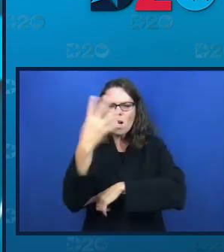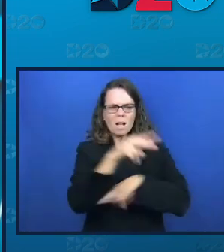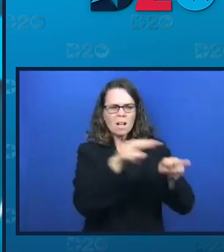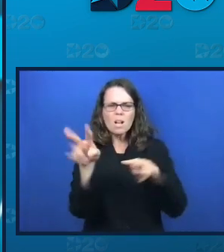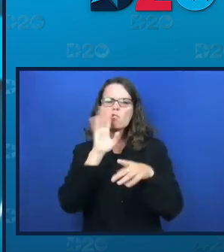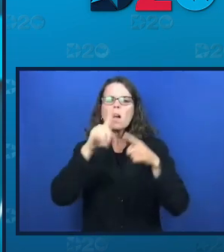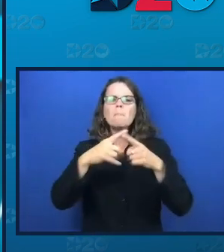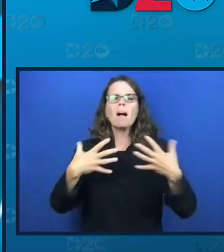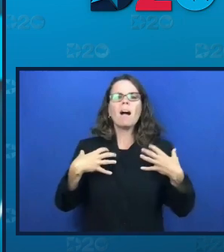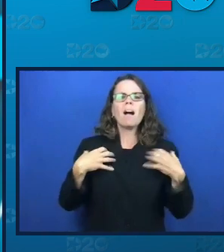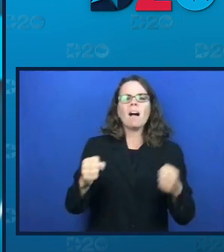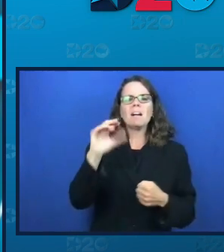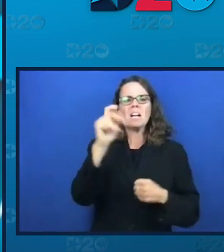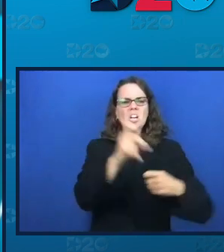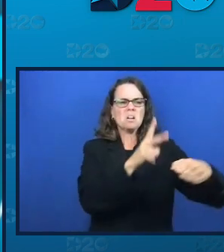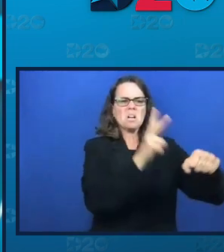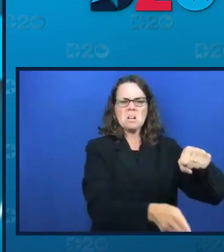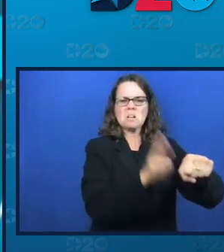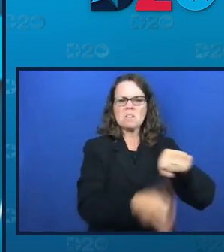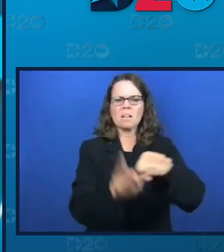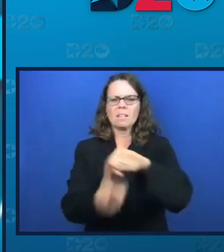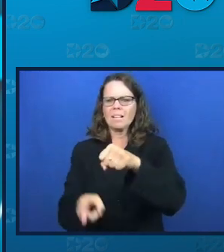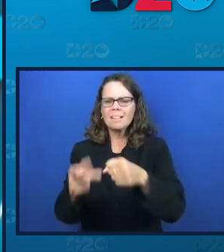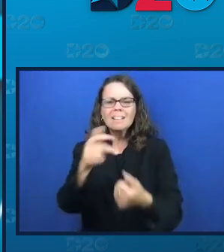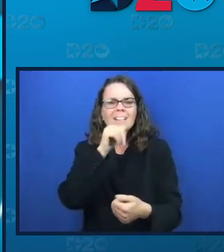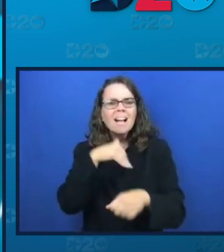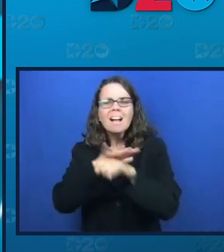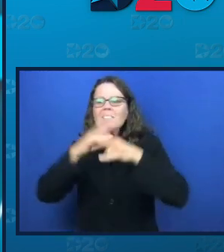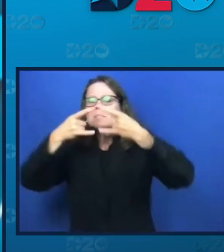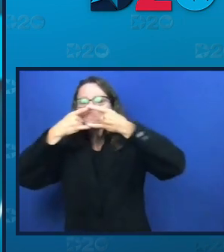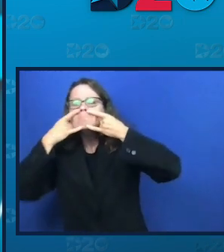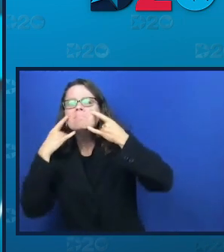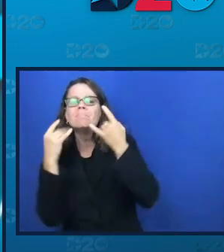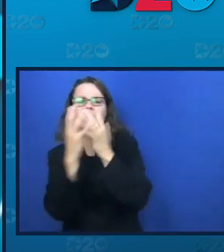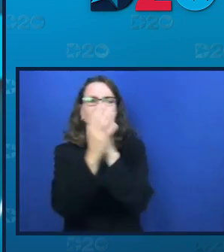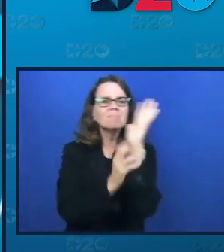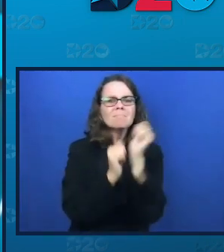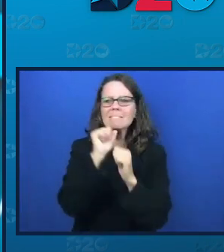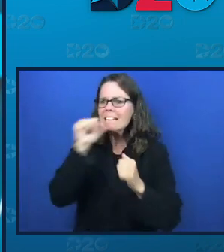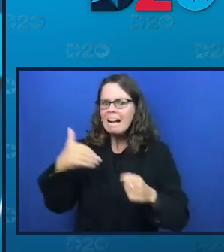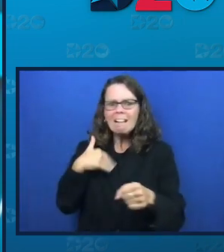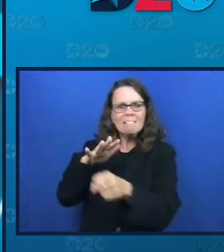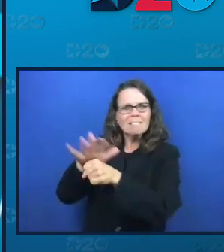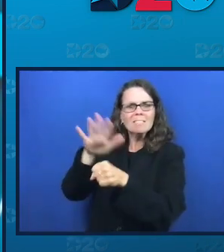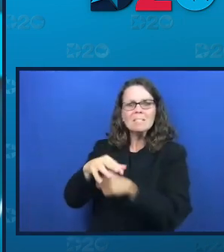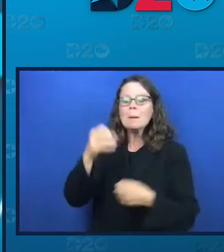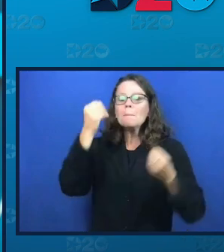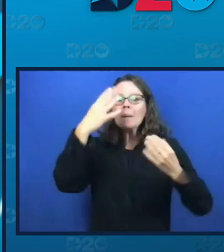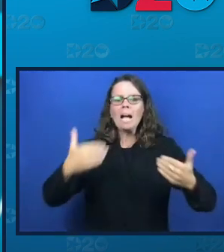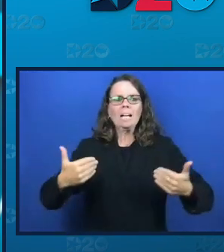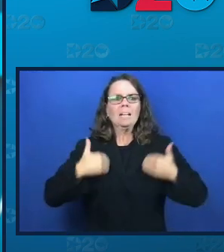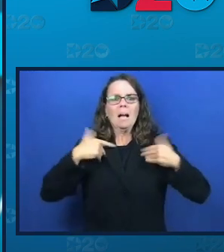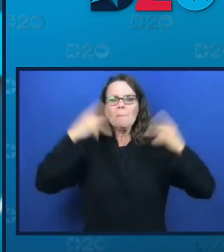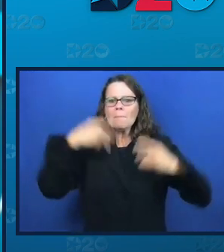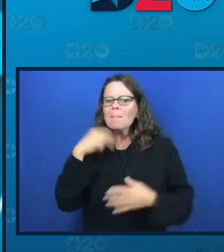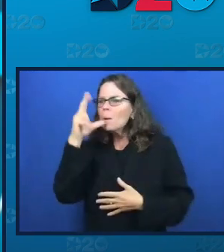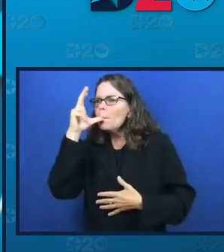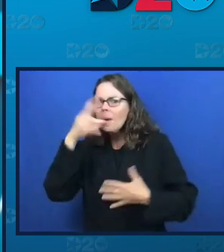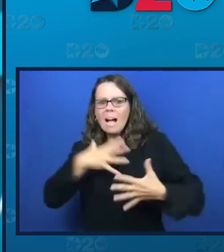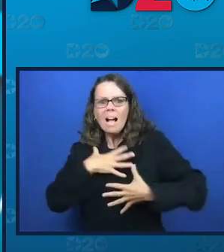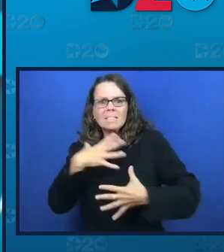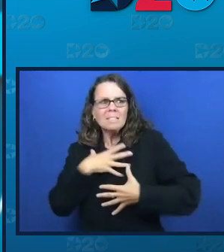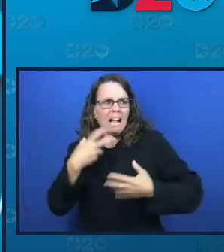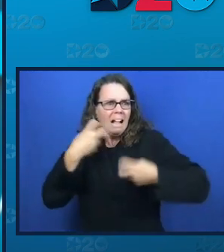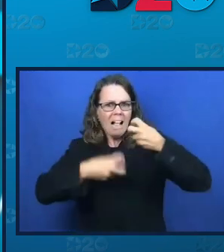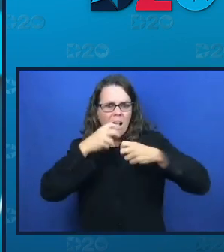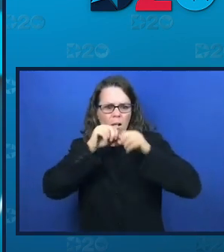protective gear they need. Young people whose asthma will get worse as our air quality does. Workers who are